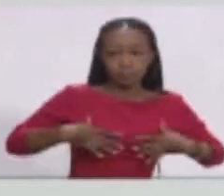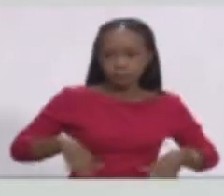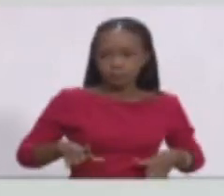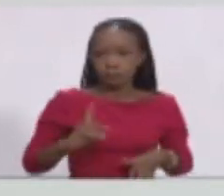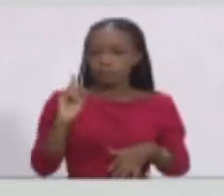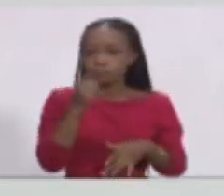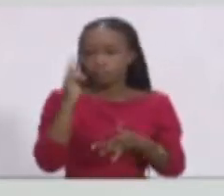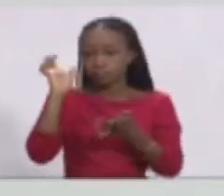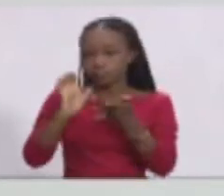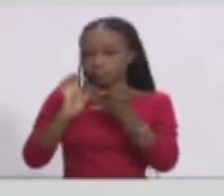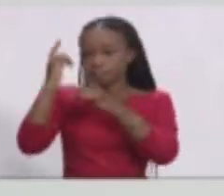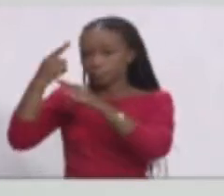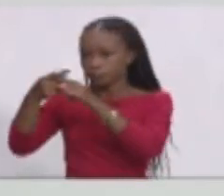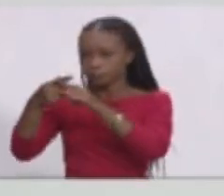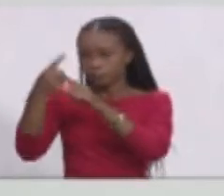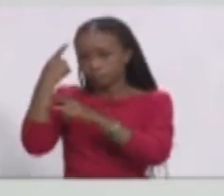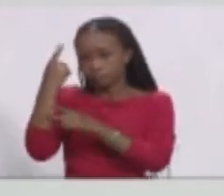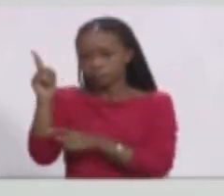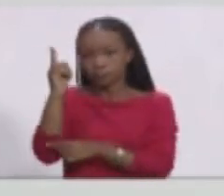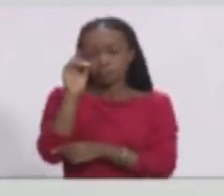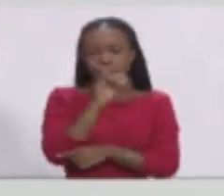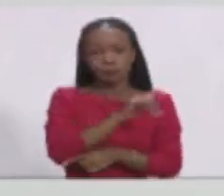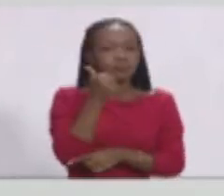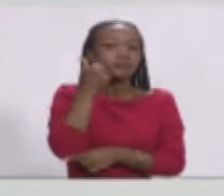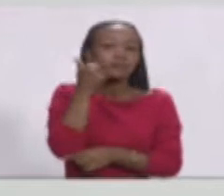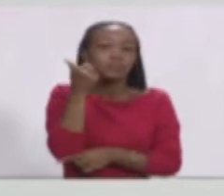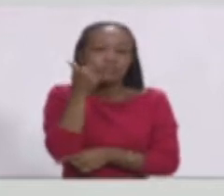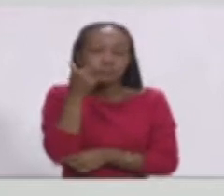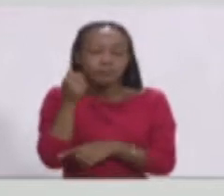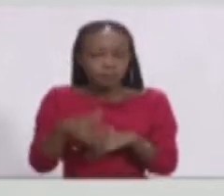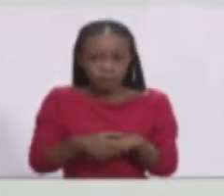who have tested positive for the coronavirus disease.